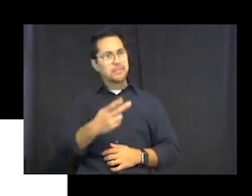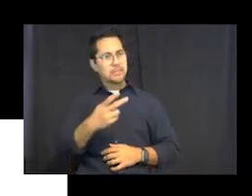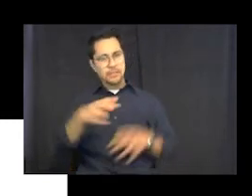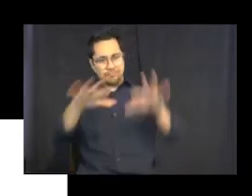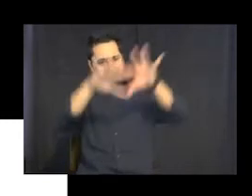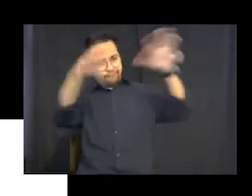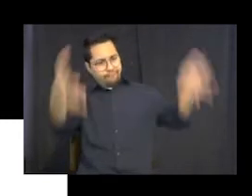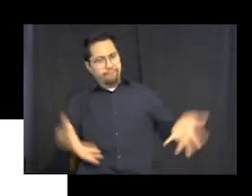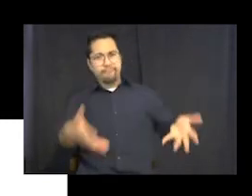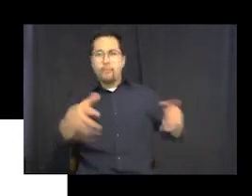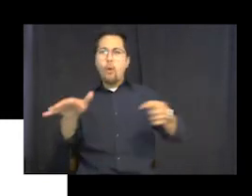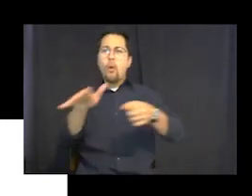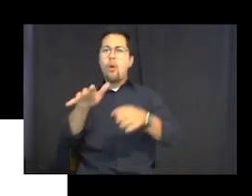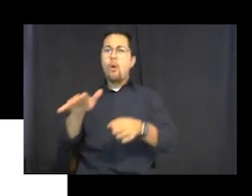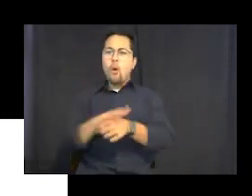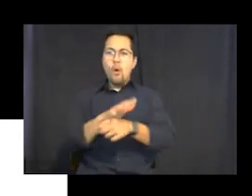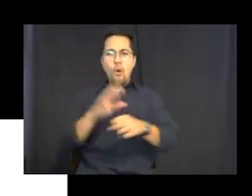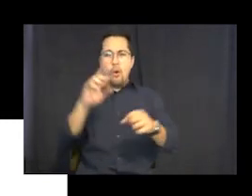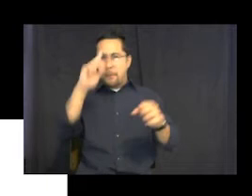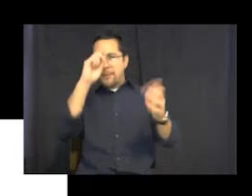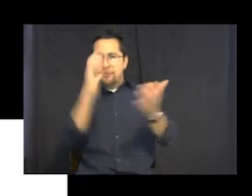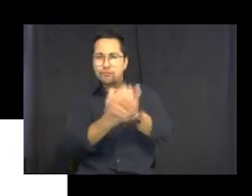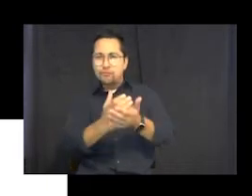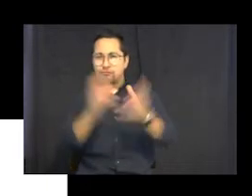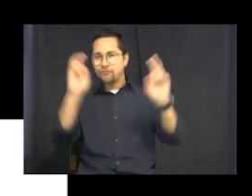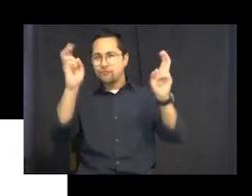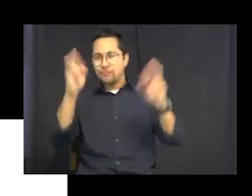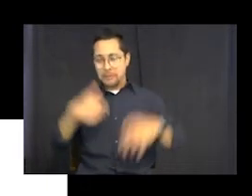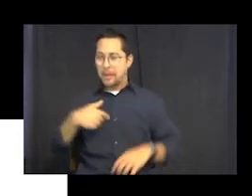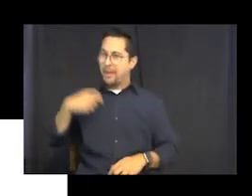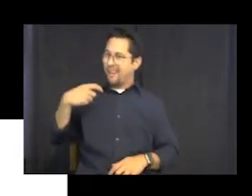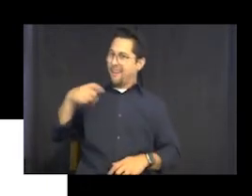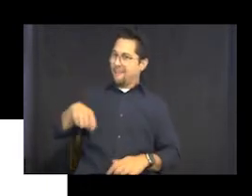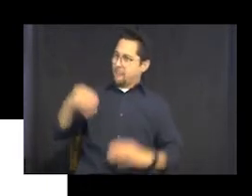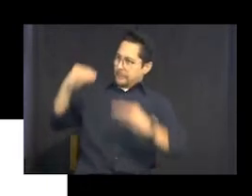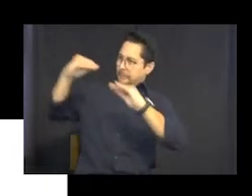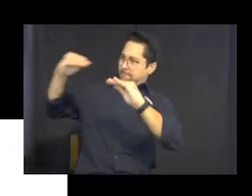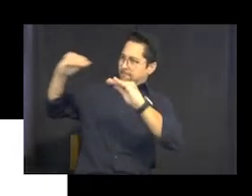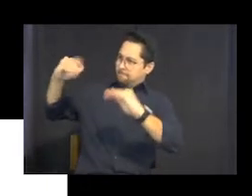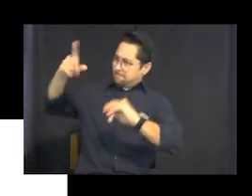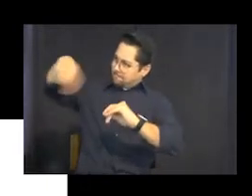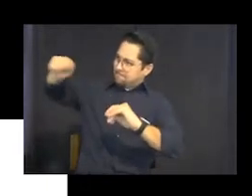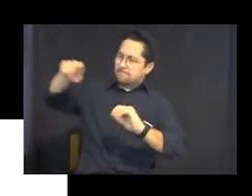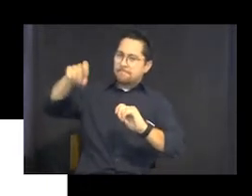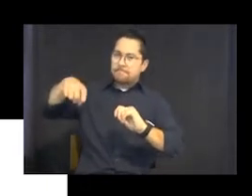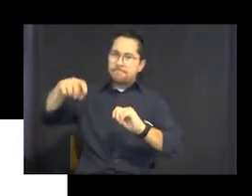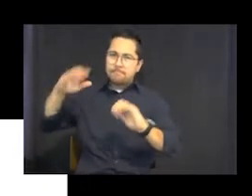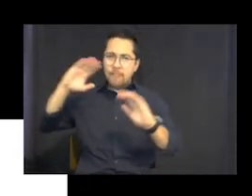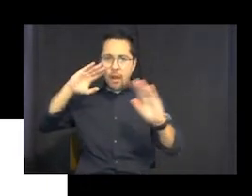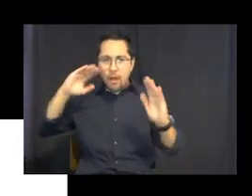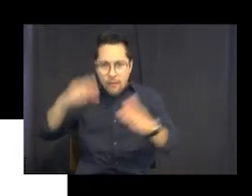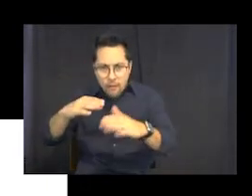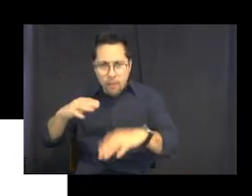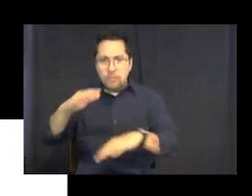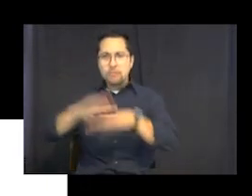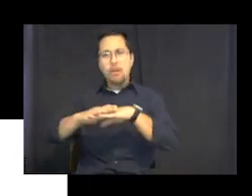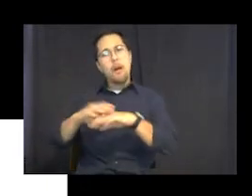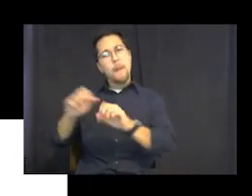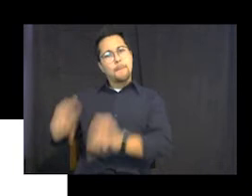picture. Then I have to educate others how to focus abilities, not